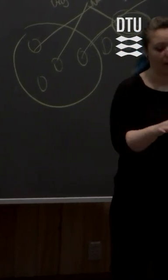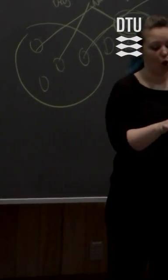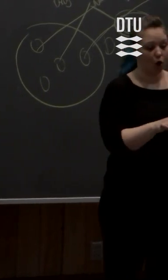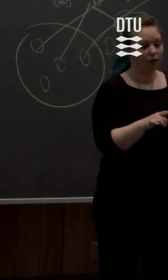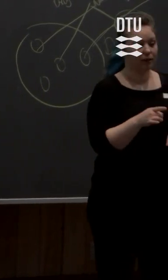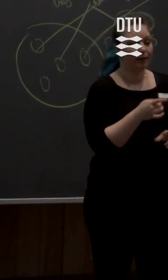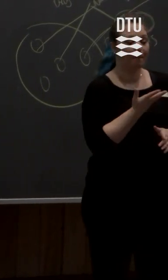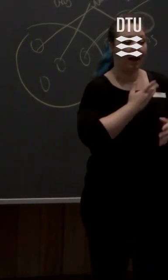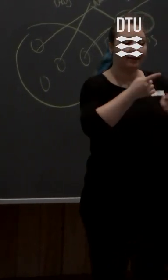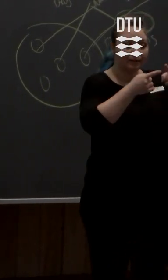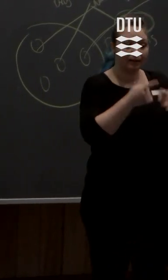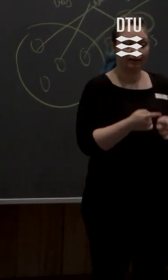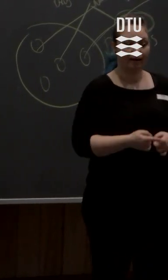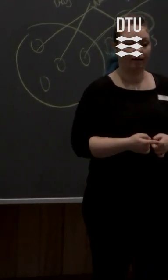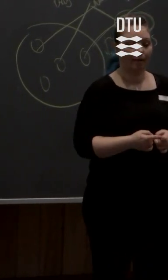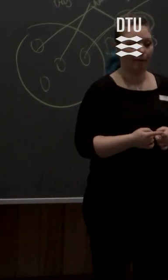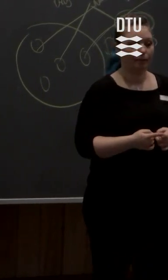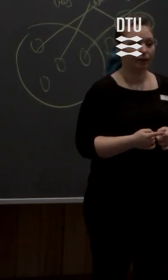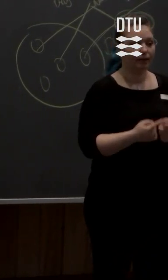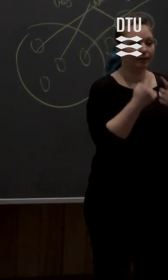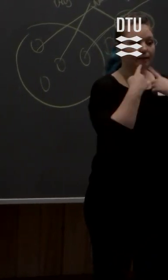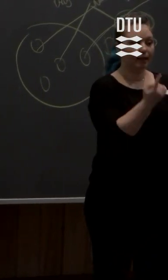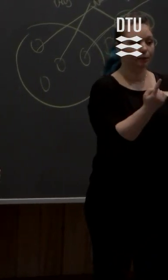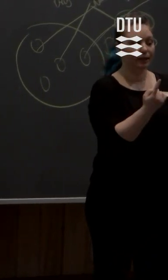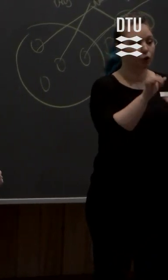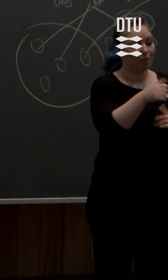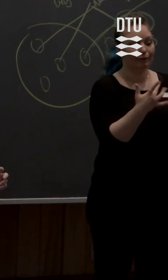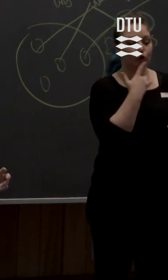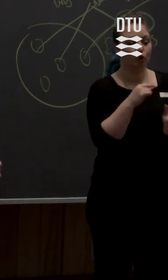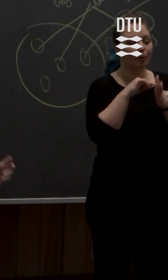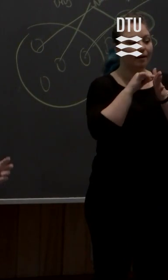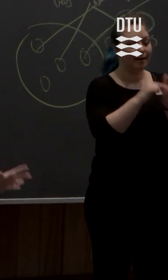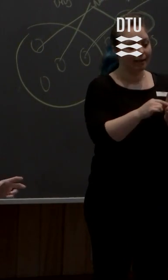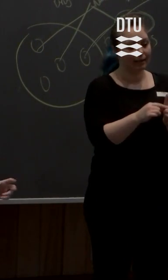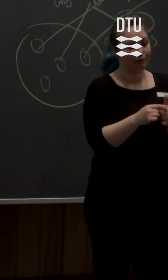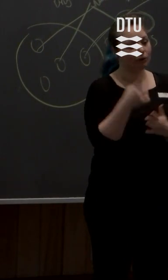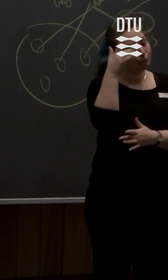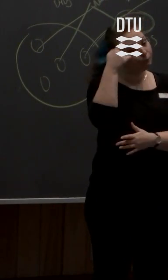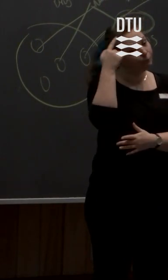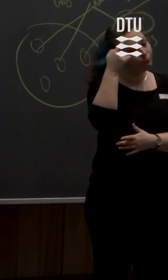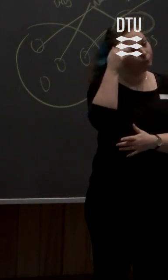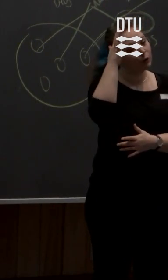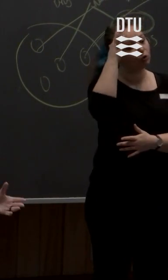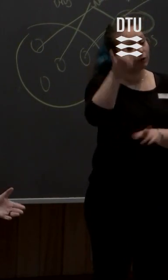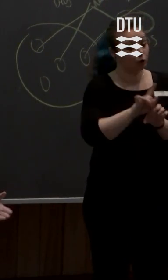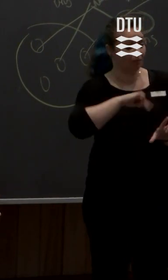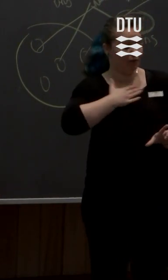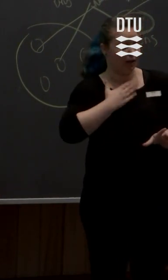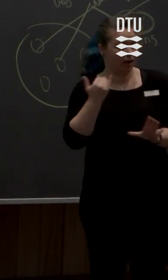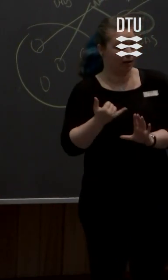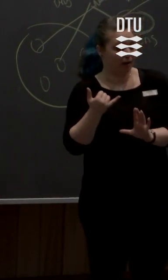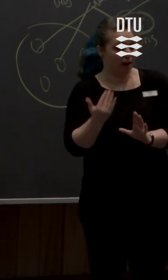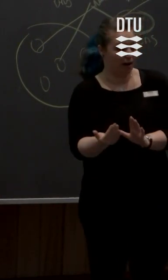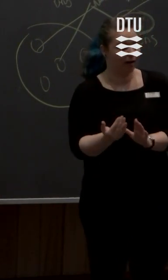quite detailed statements about which kind of leadership philosophy he wanted to have. And our leadership philosophy is